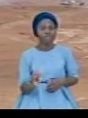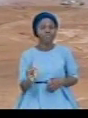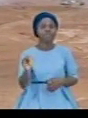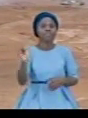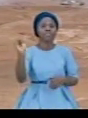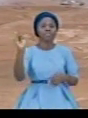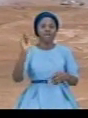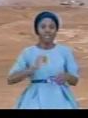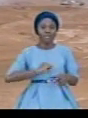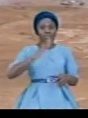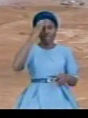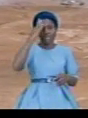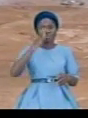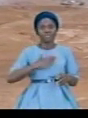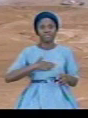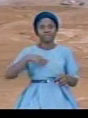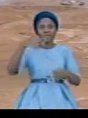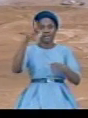forevermore. Hallelujah.